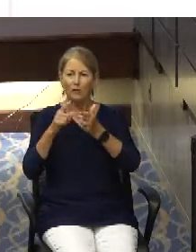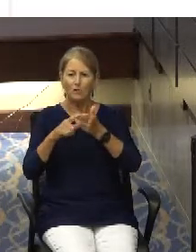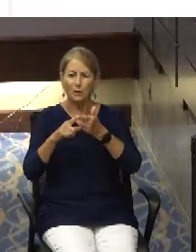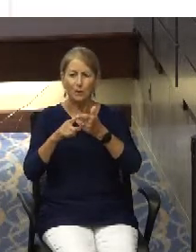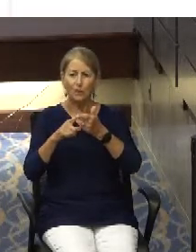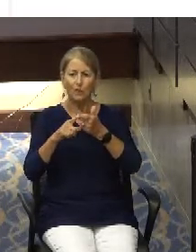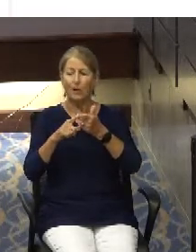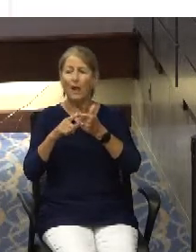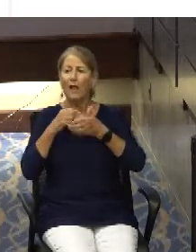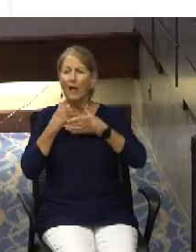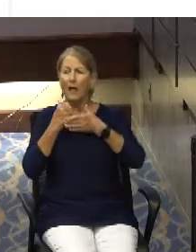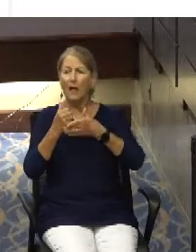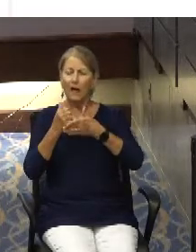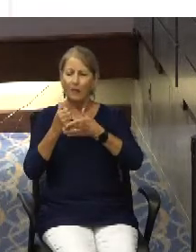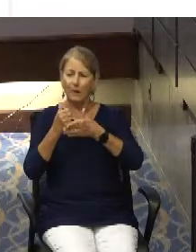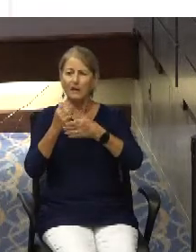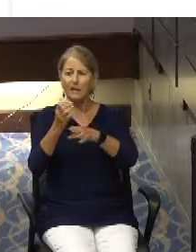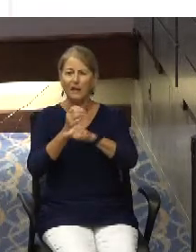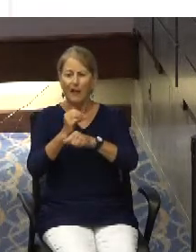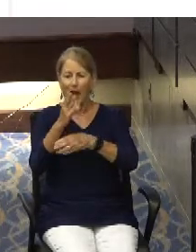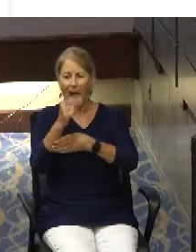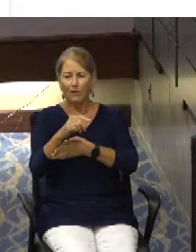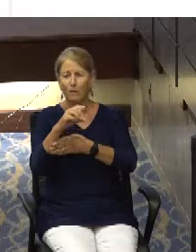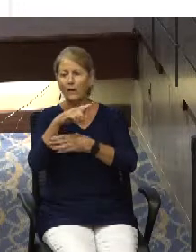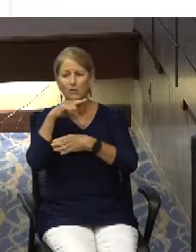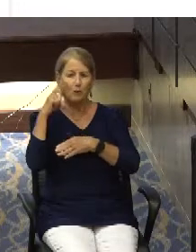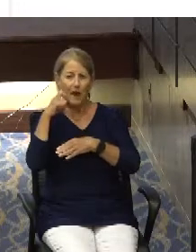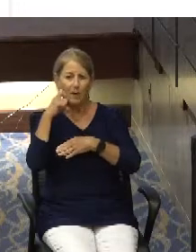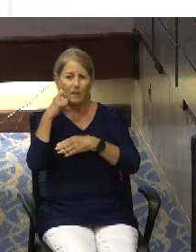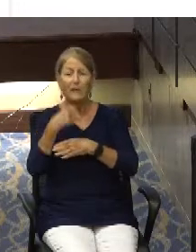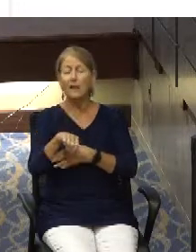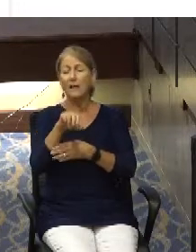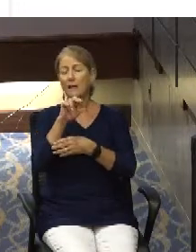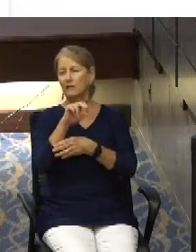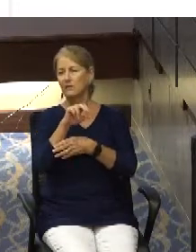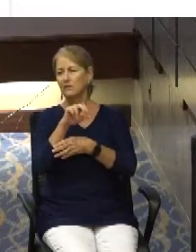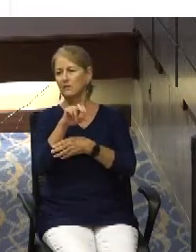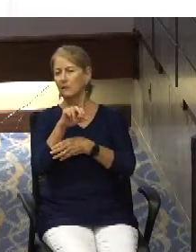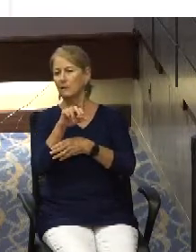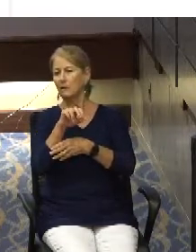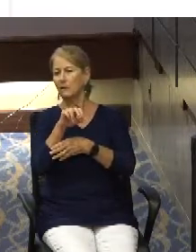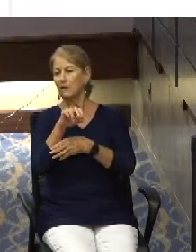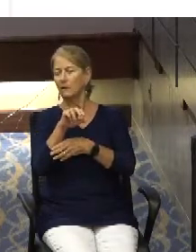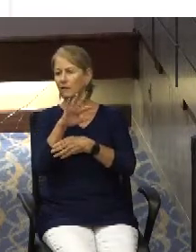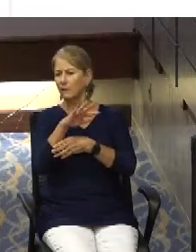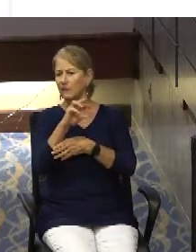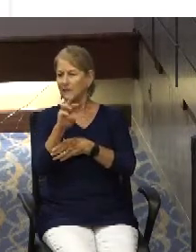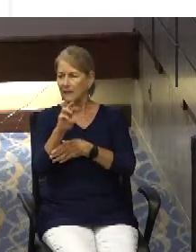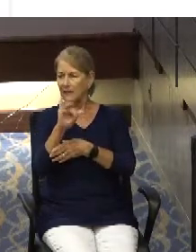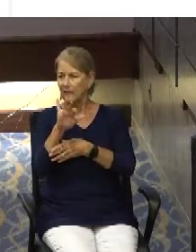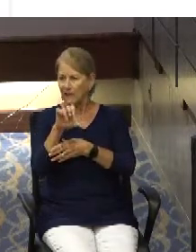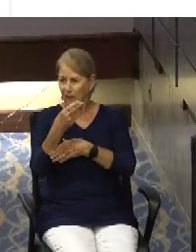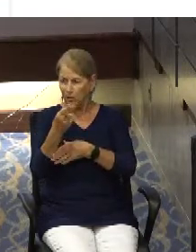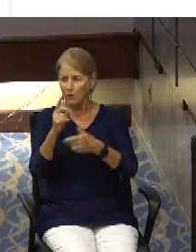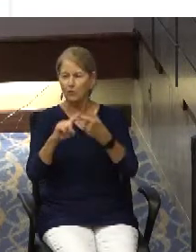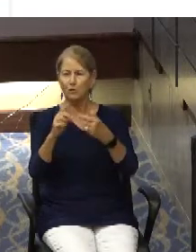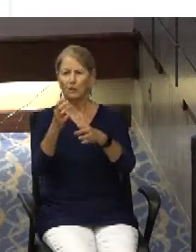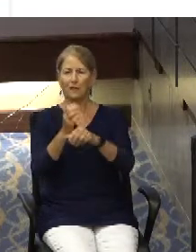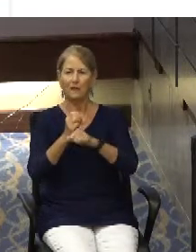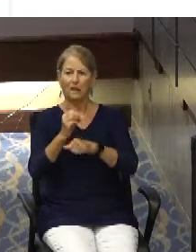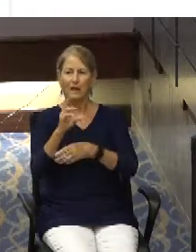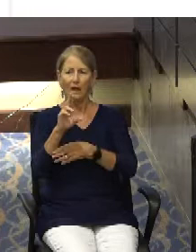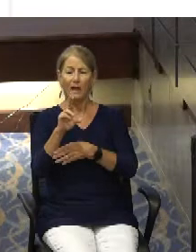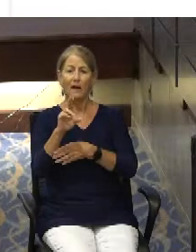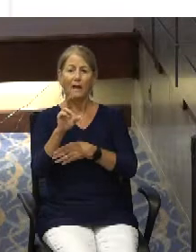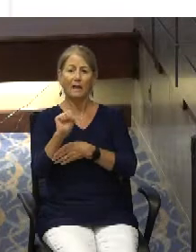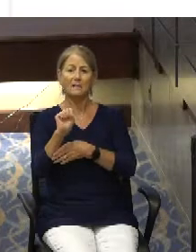inches is what the Climate Prediction Center indicates would be the number, is what we need right now to get us out of drought conditions. So it's